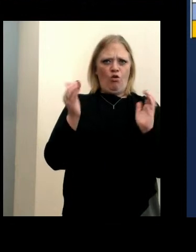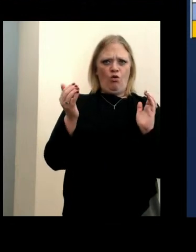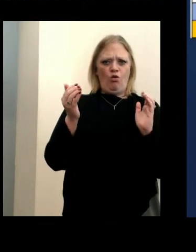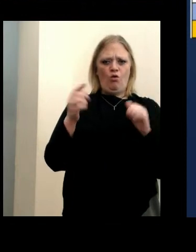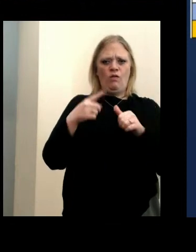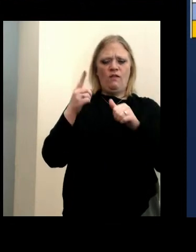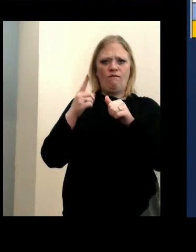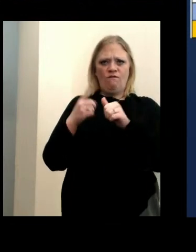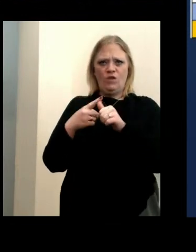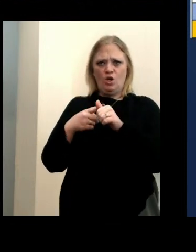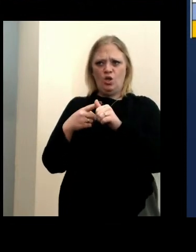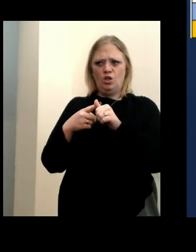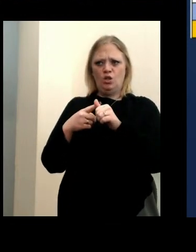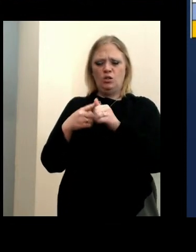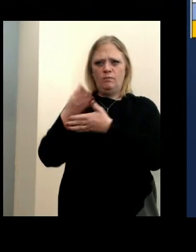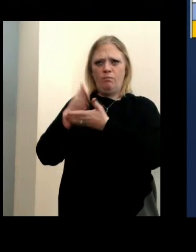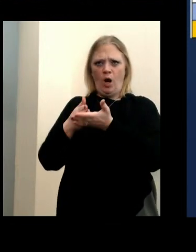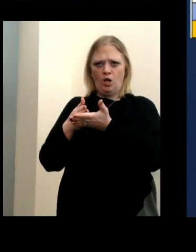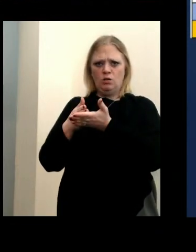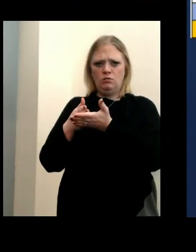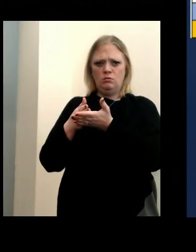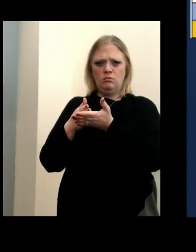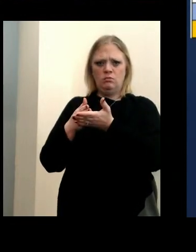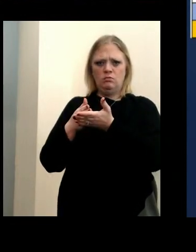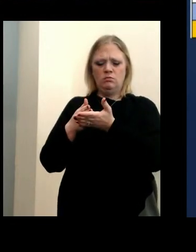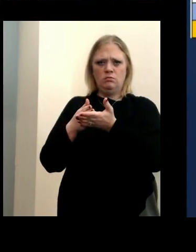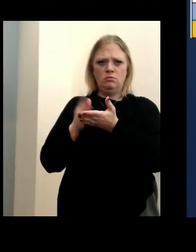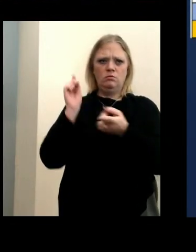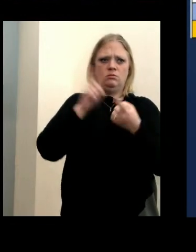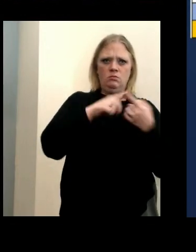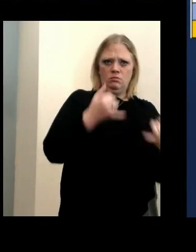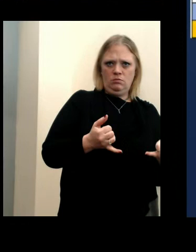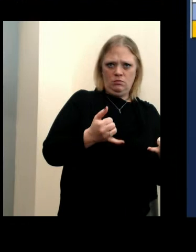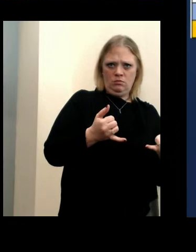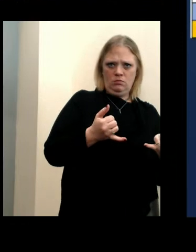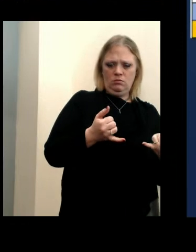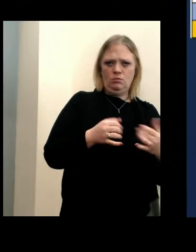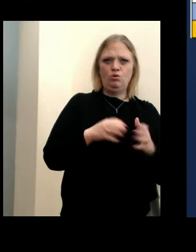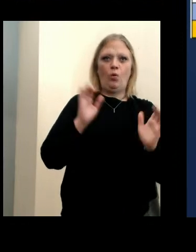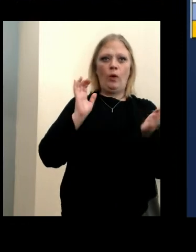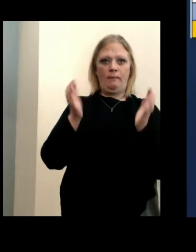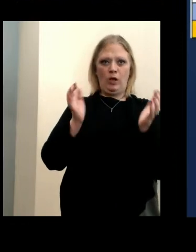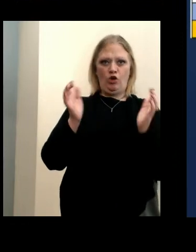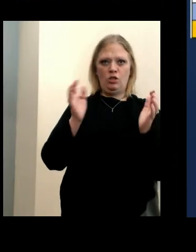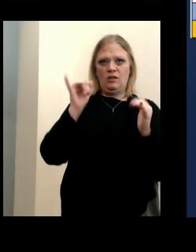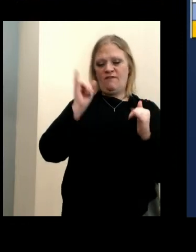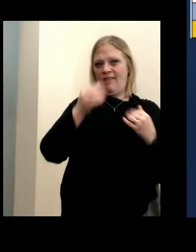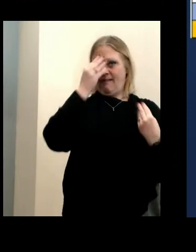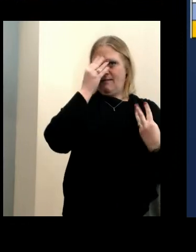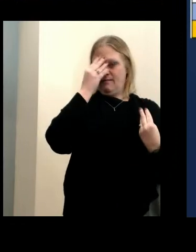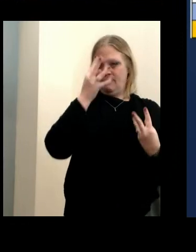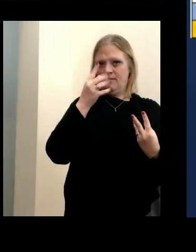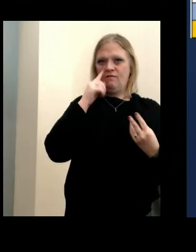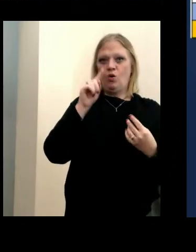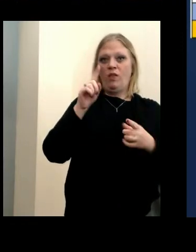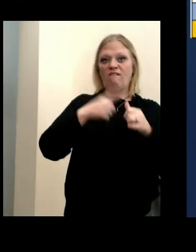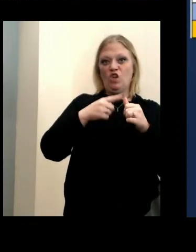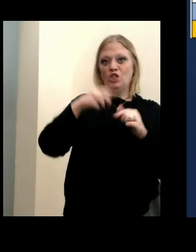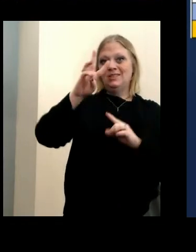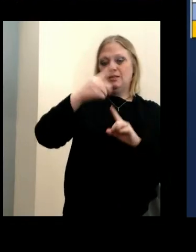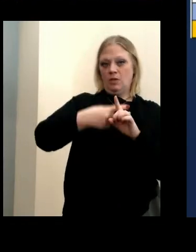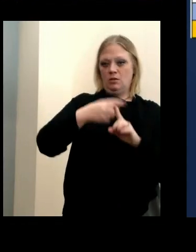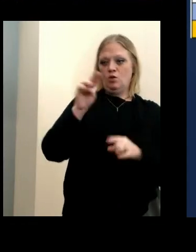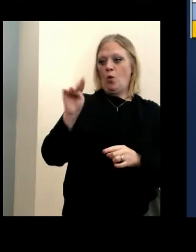portion of the pandemic to where we are today. So I did a comparison of mortality data for the first 6 months, basically March